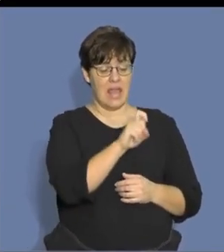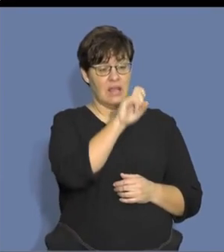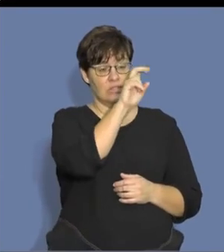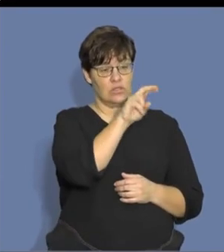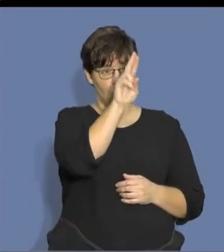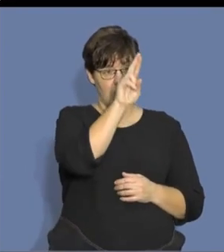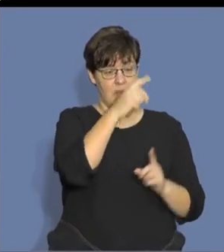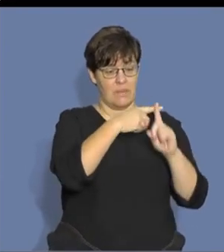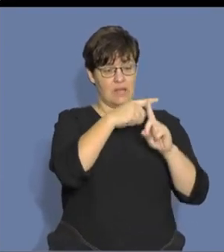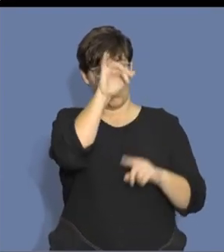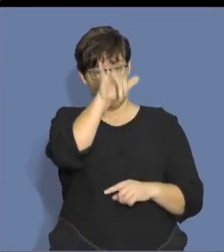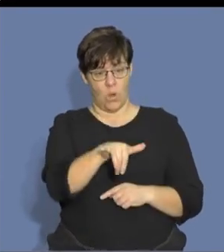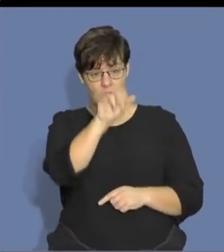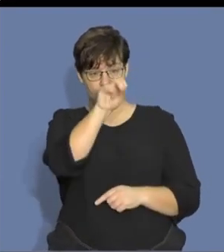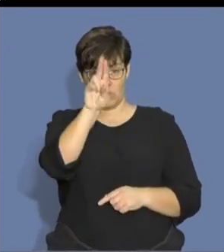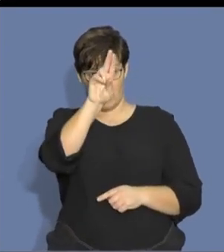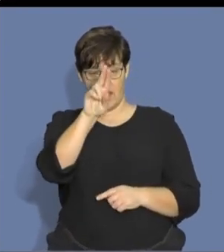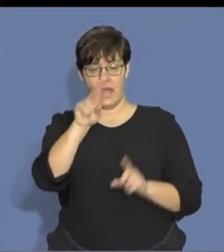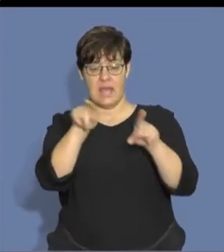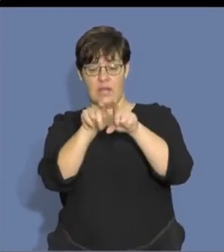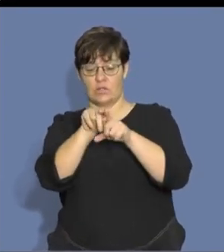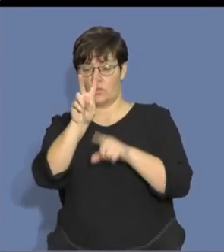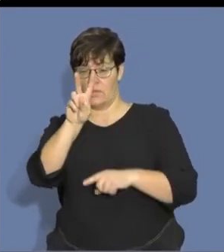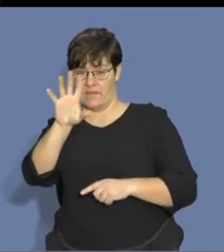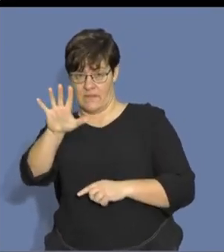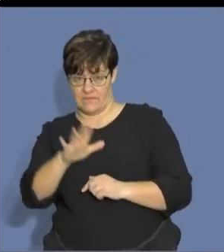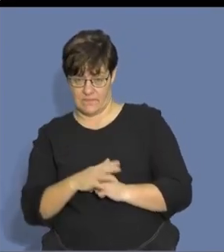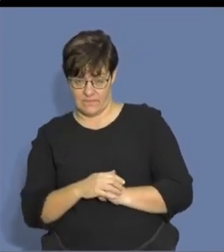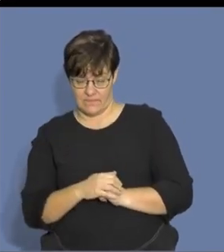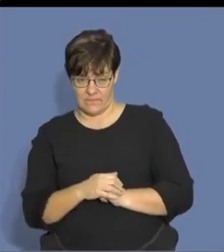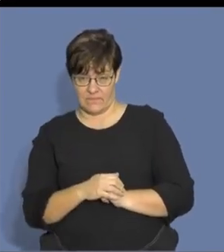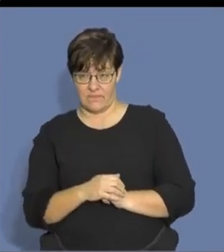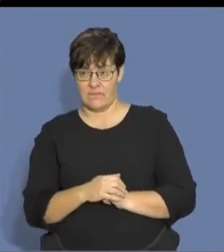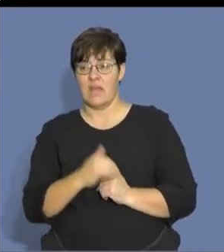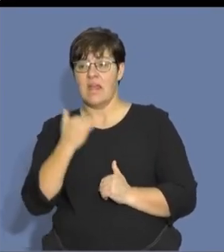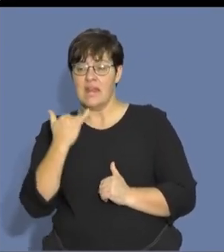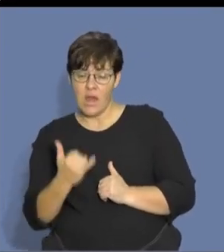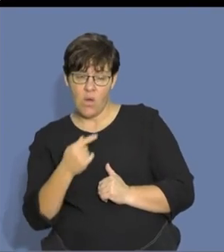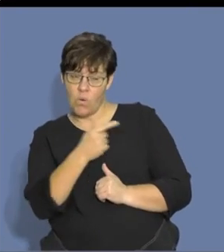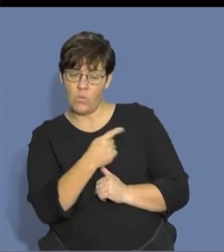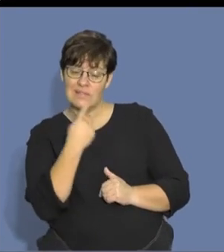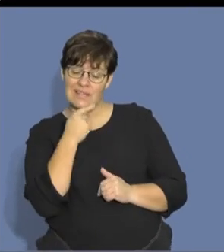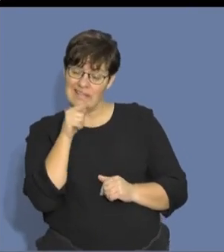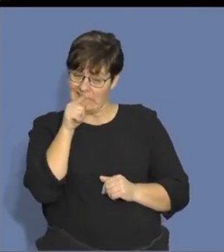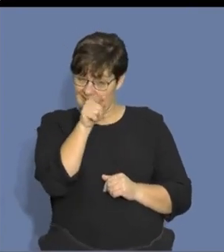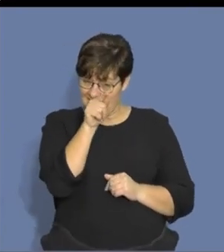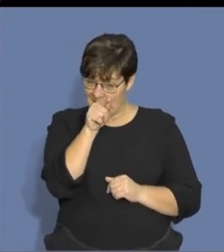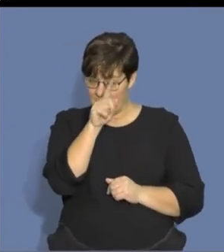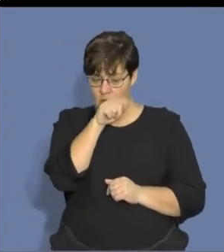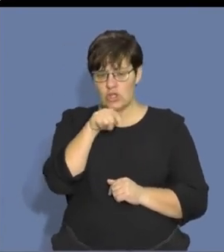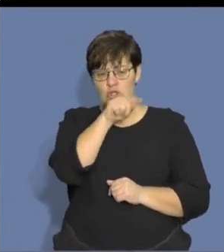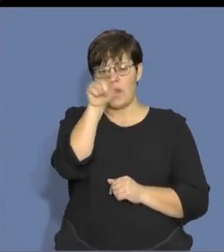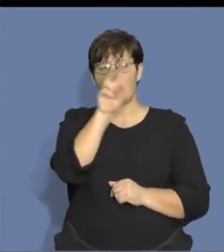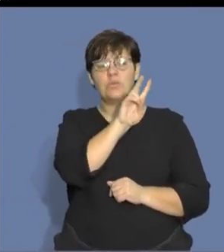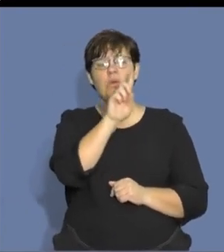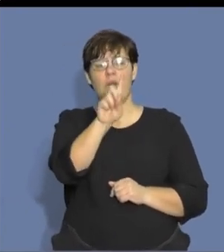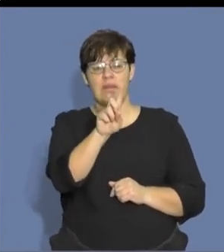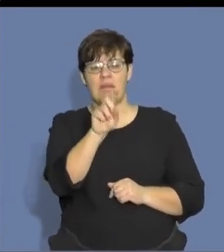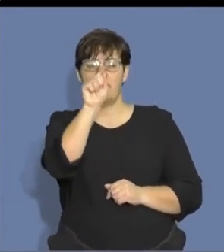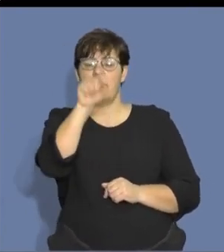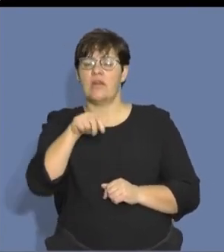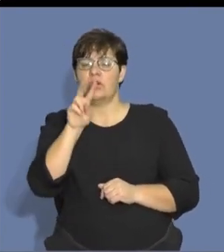squared is equal to 25. And they want us to say whether this point there, square root 21 and